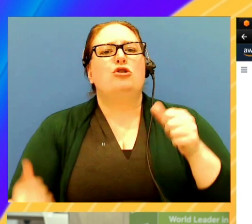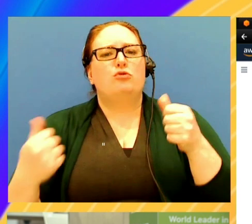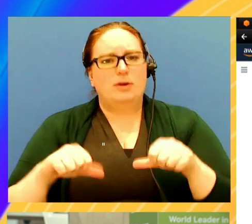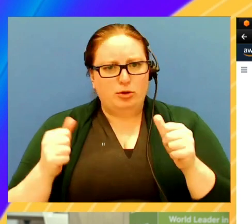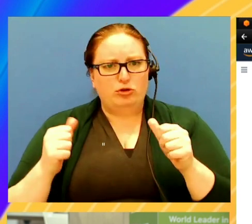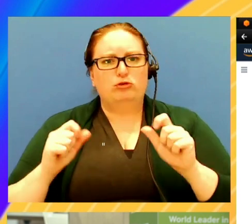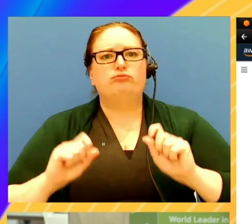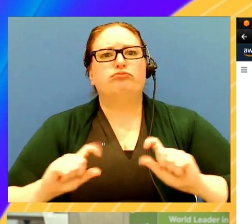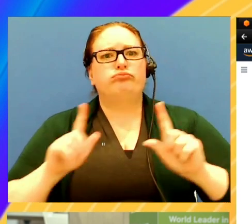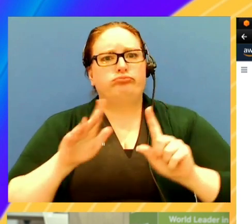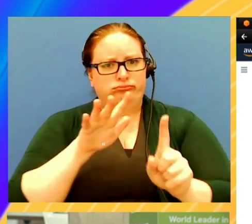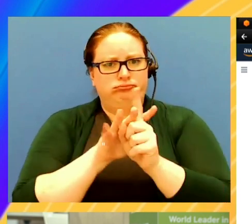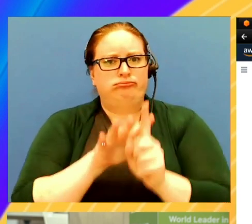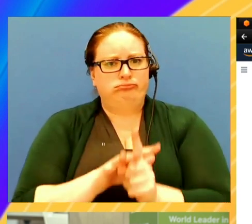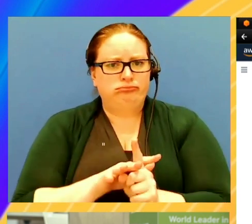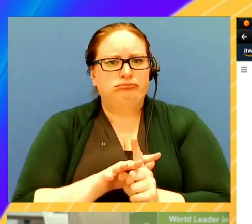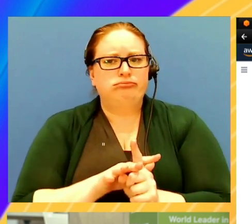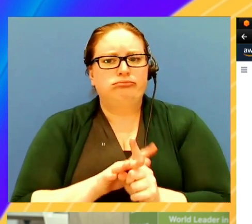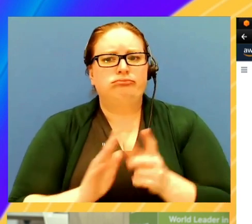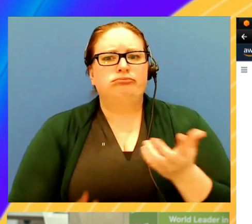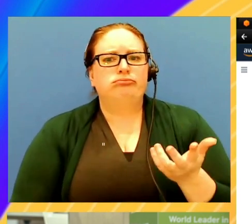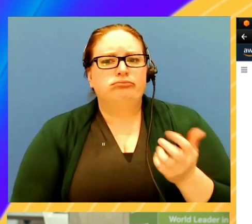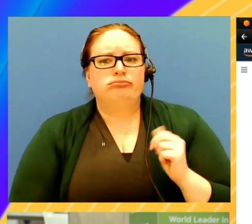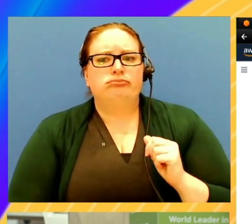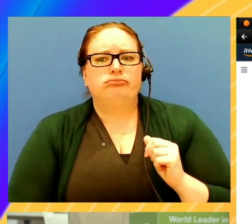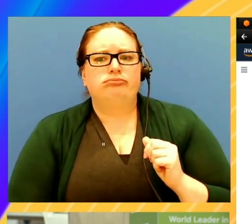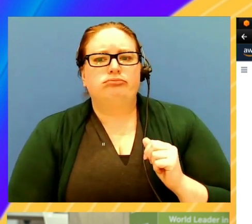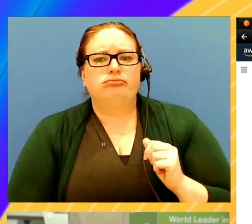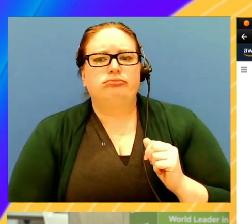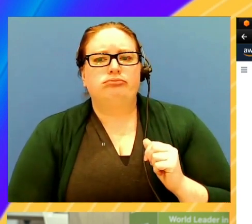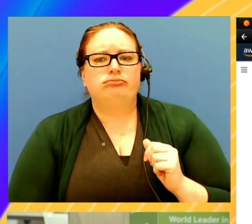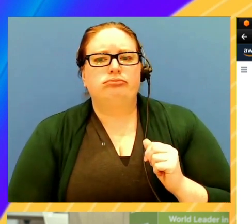up. How do you get this to